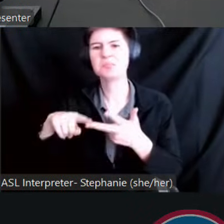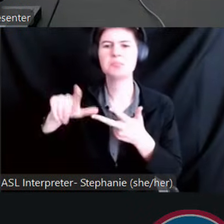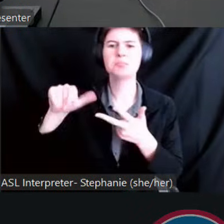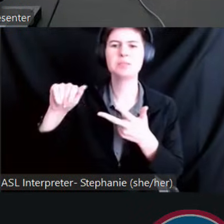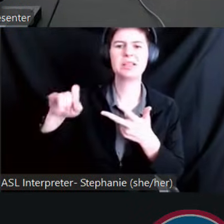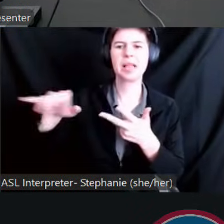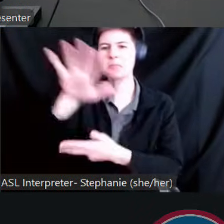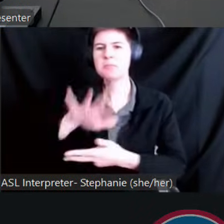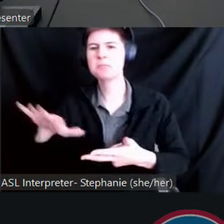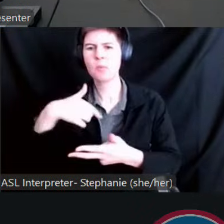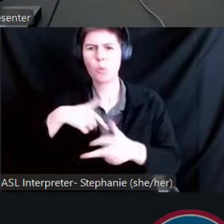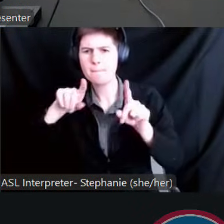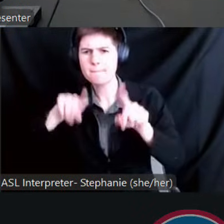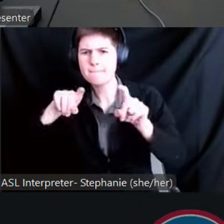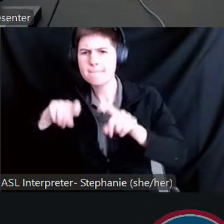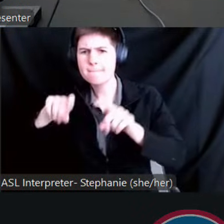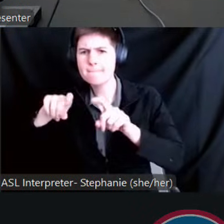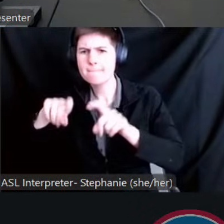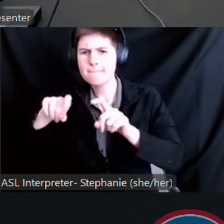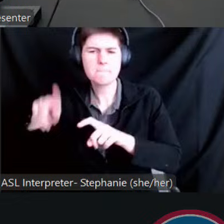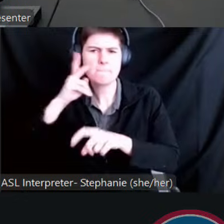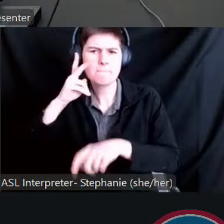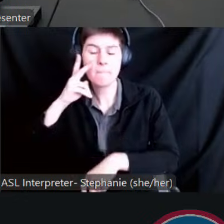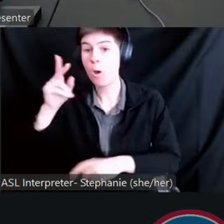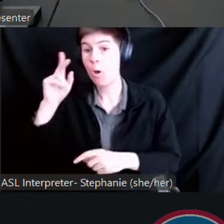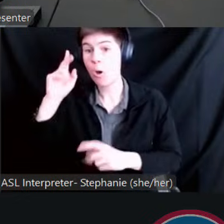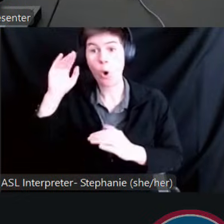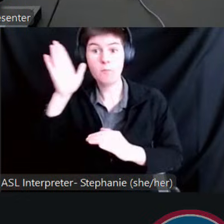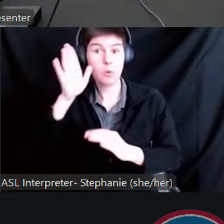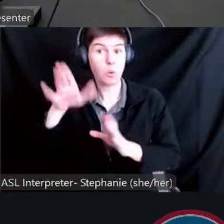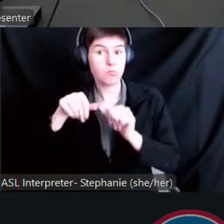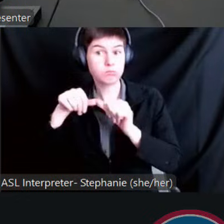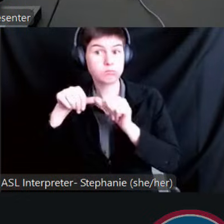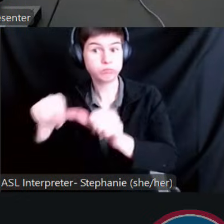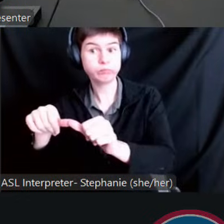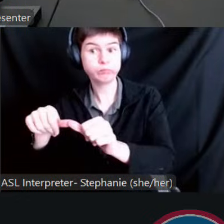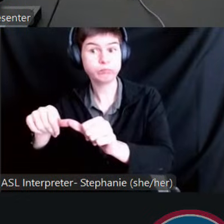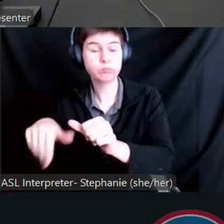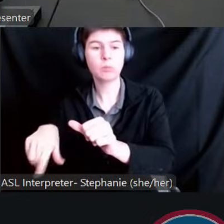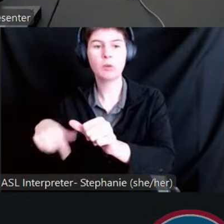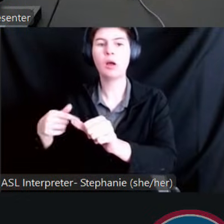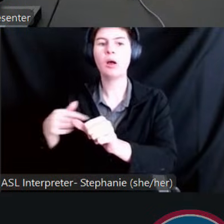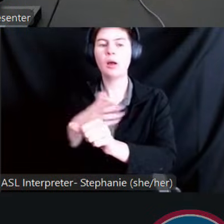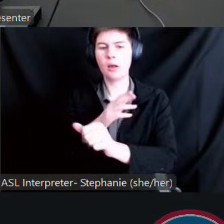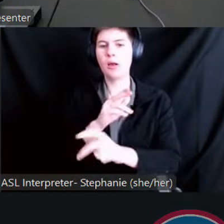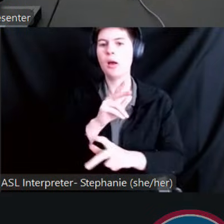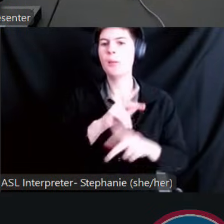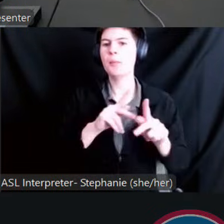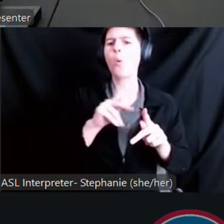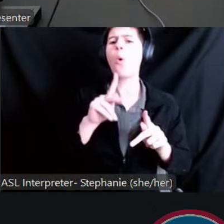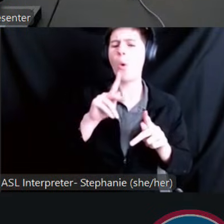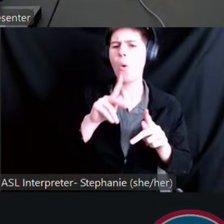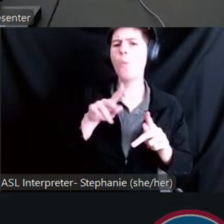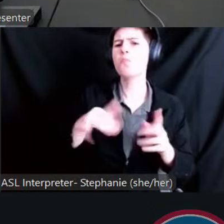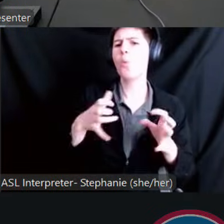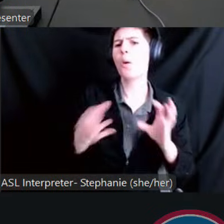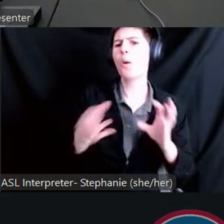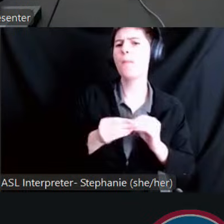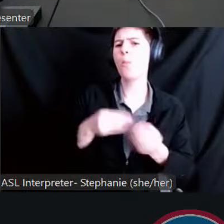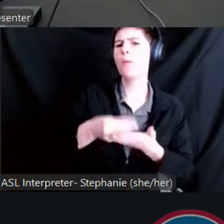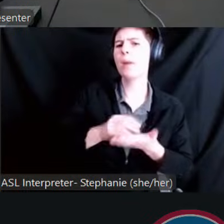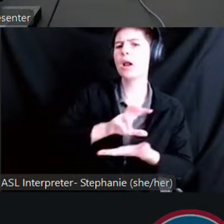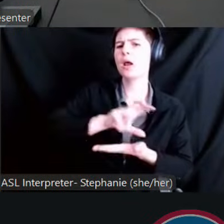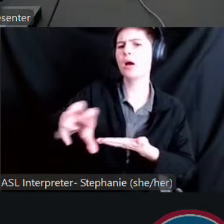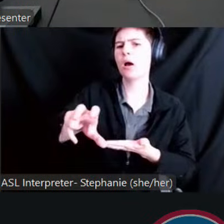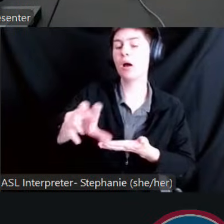more traction. I think there's already discussion about identifying funding for more buses to get these cameras installed. And then, you know,